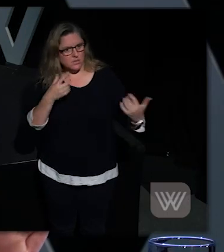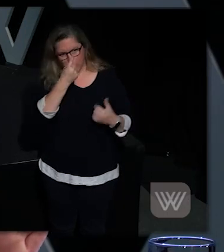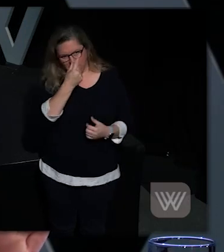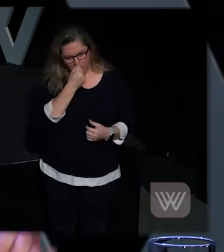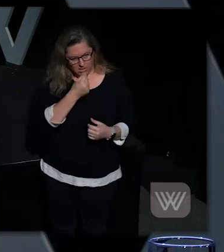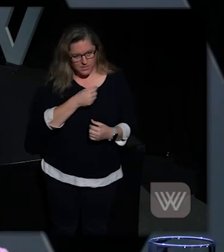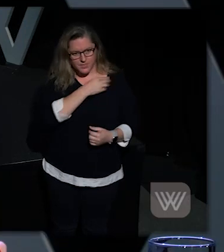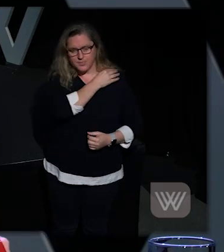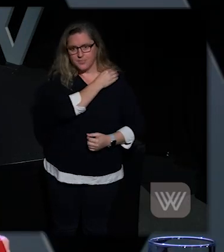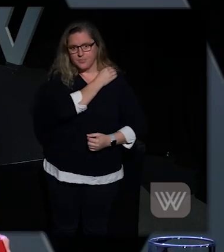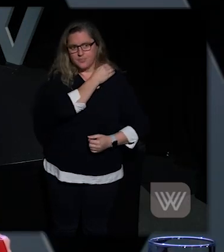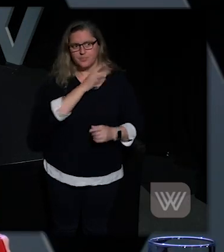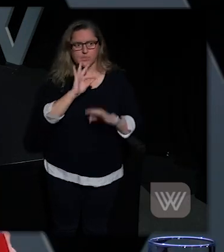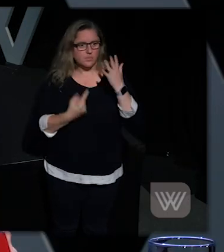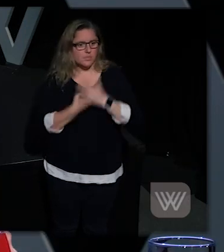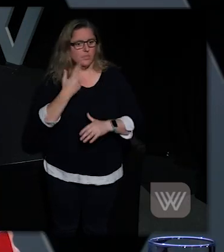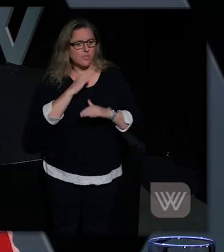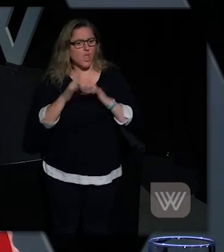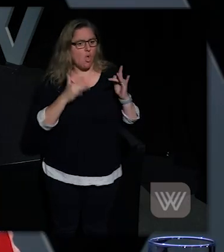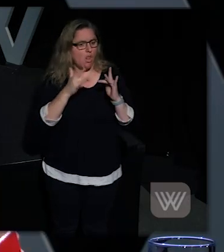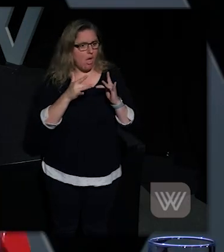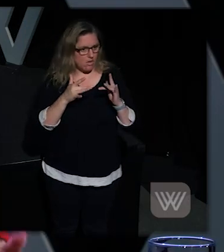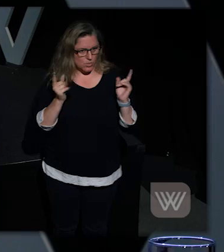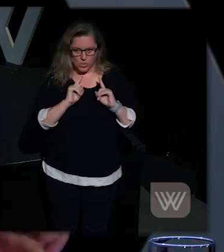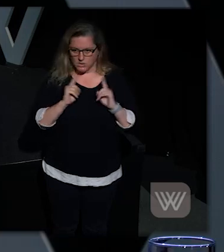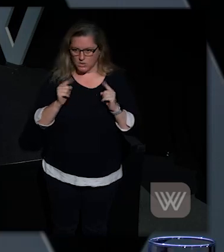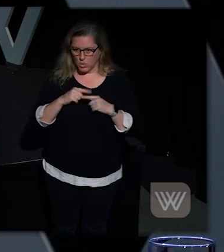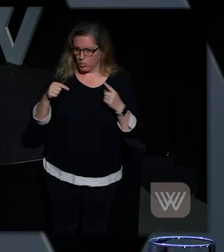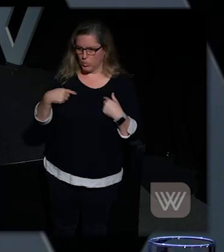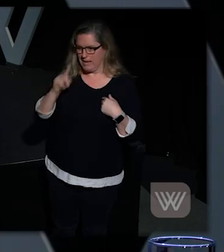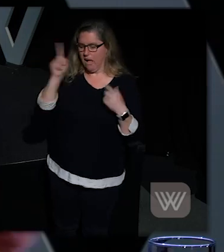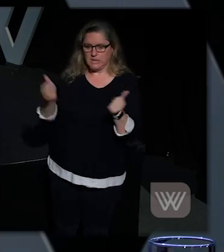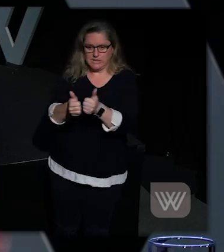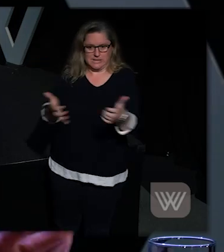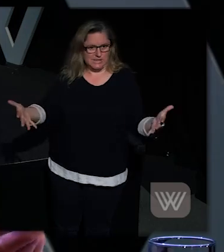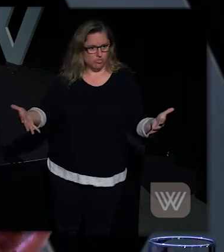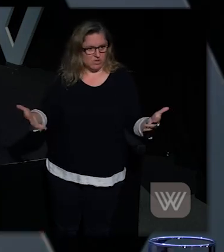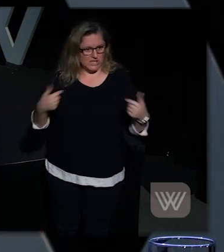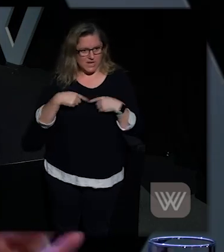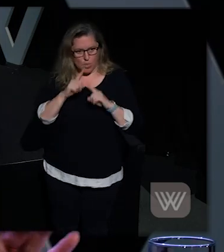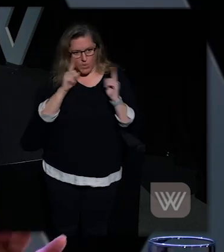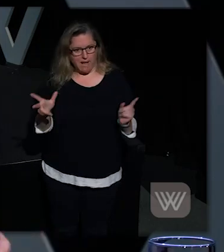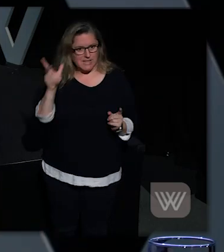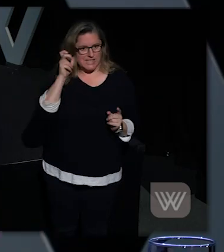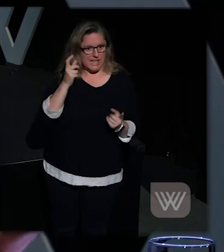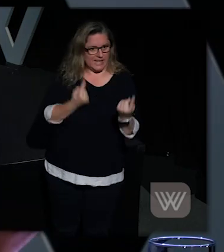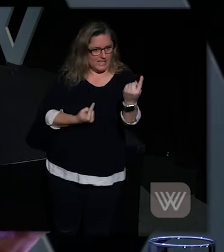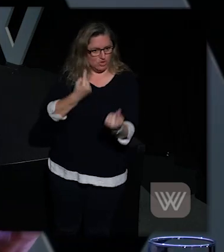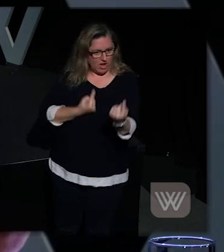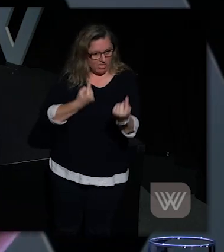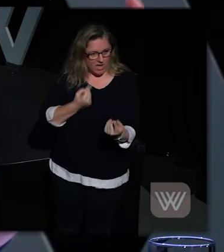Like, part of what I think has happened online is that we can no longer disagree. We can no longer hear each other. And we're